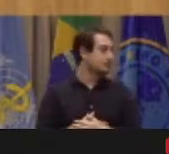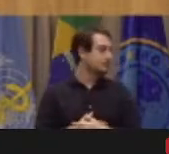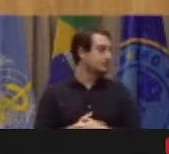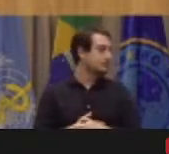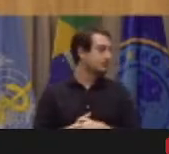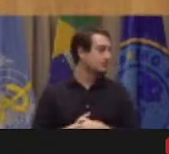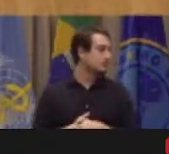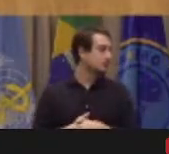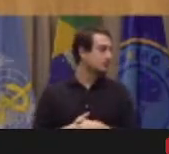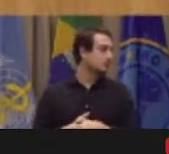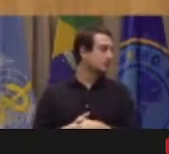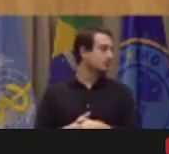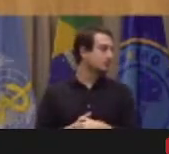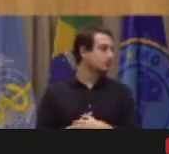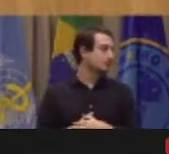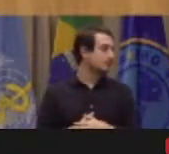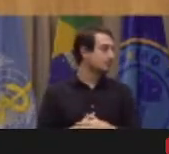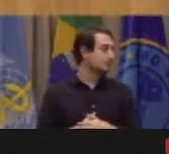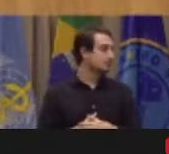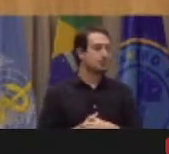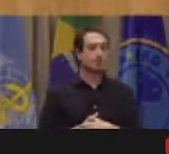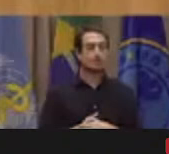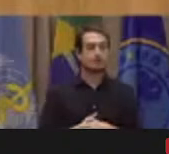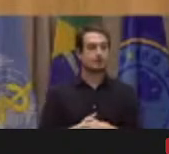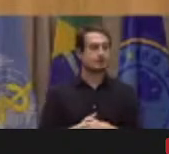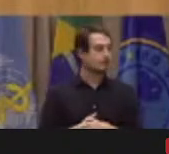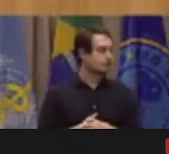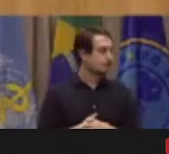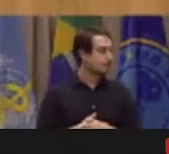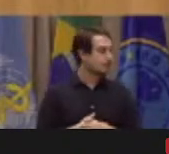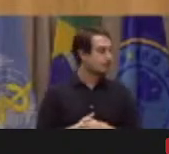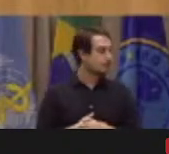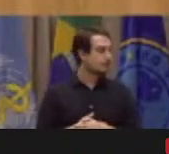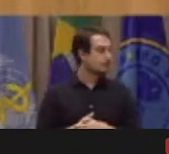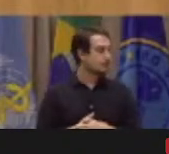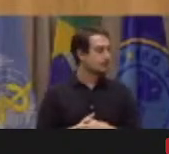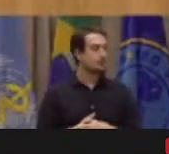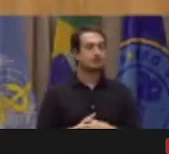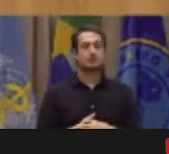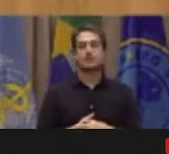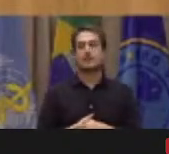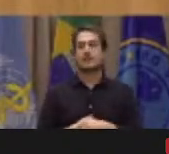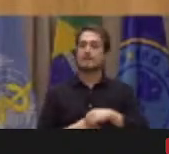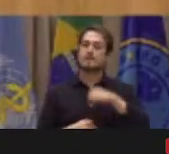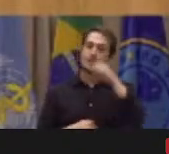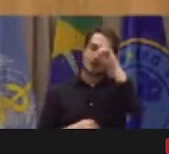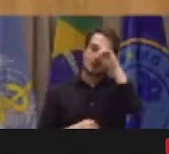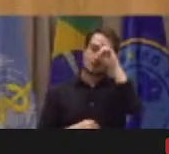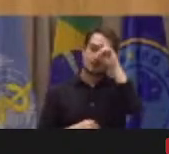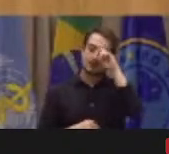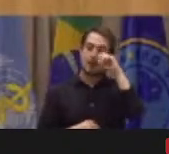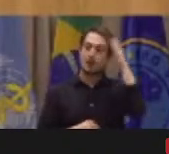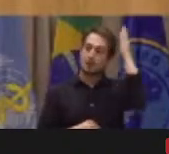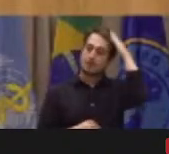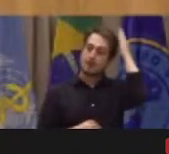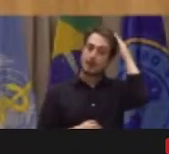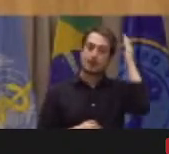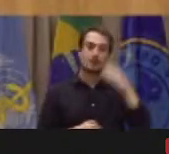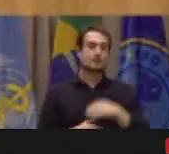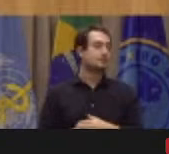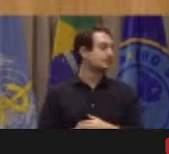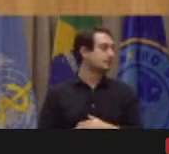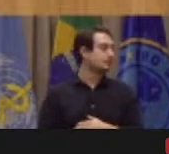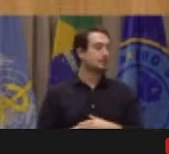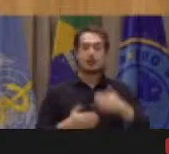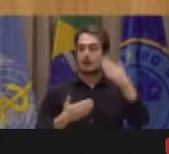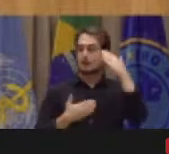can't not name everybody because there were a lot of people. The Regional Hospital of Lower Amazons of Pará,